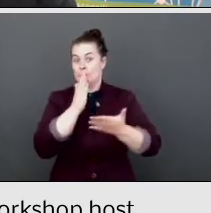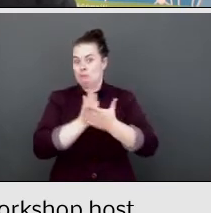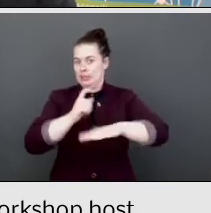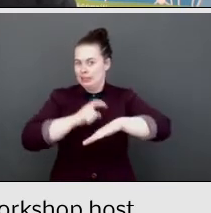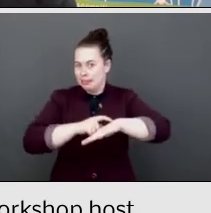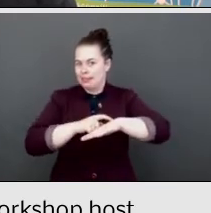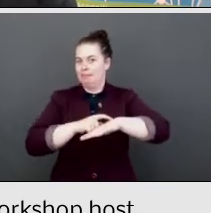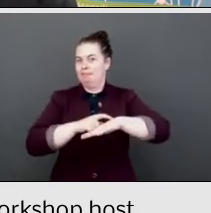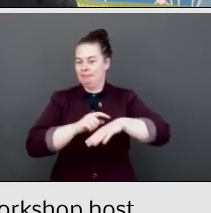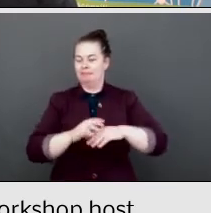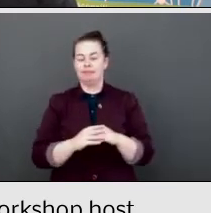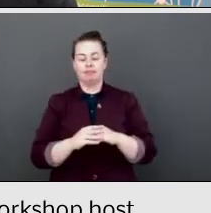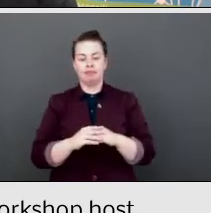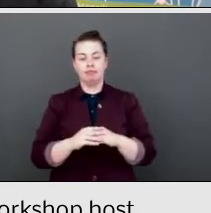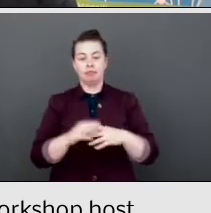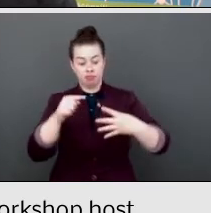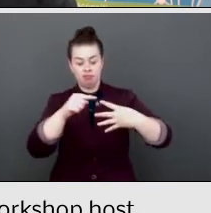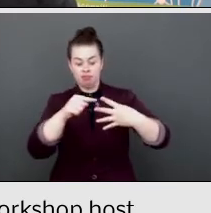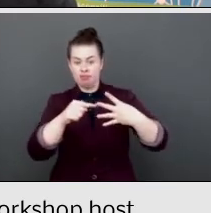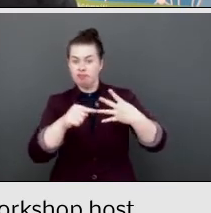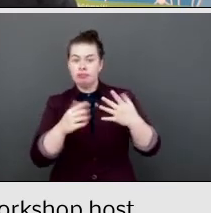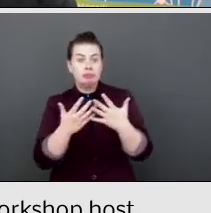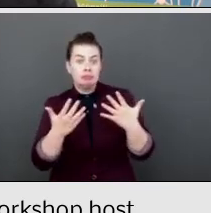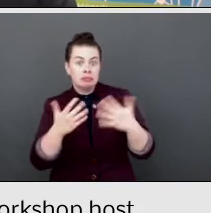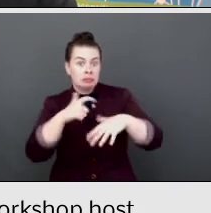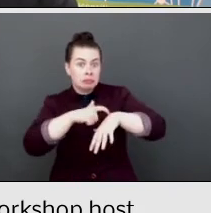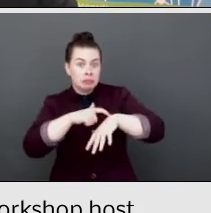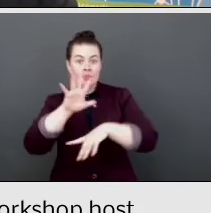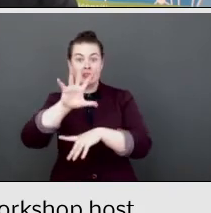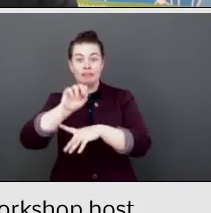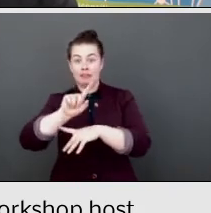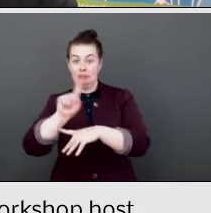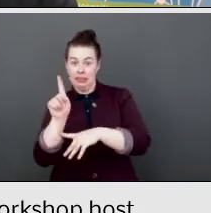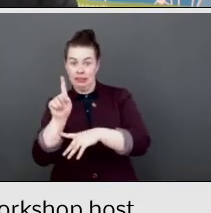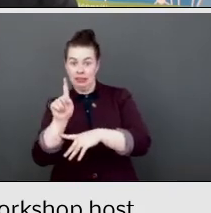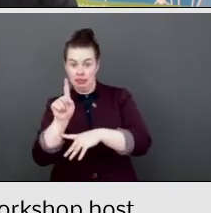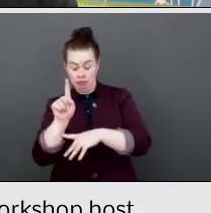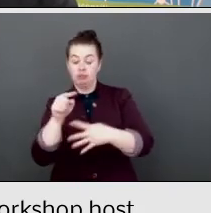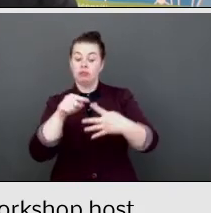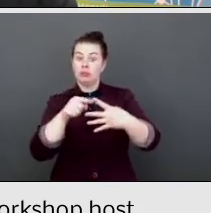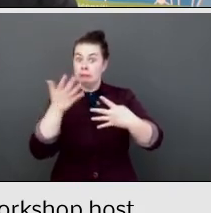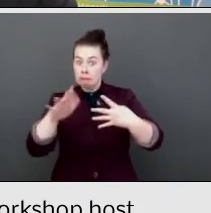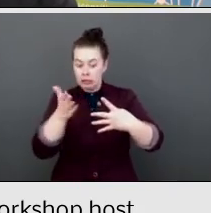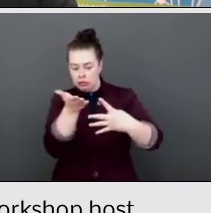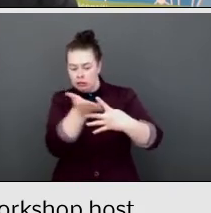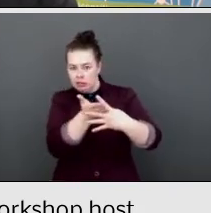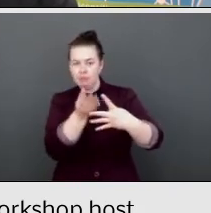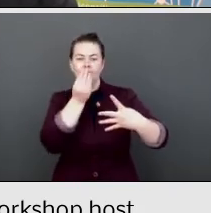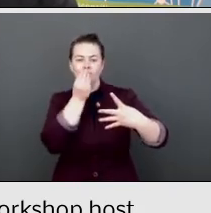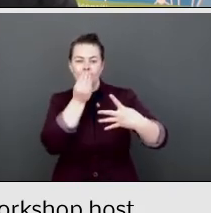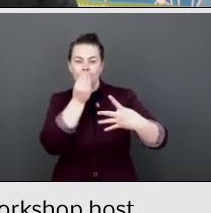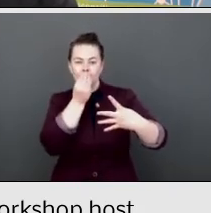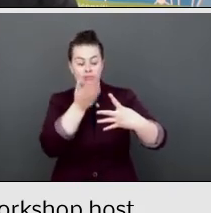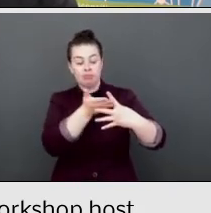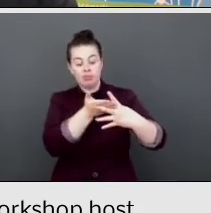time. The workshop sessions will be 50 minutes long. After the first workshop, we will have a lunch break. After the